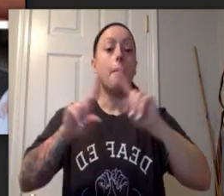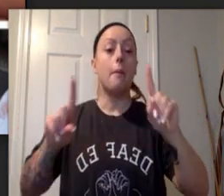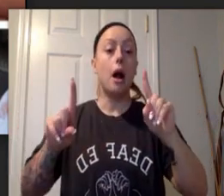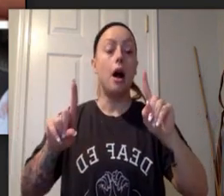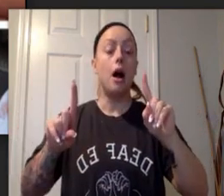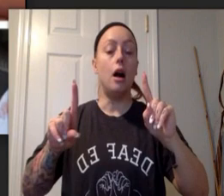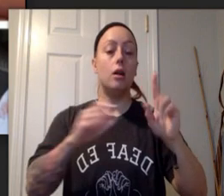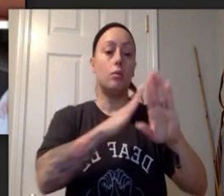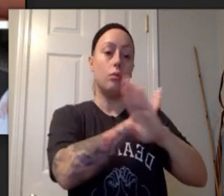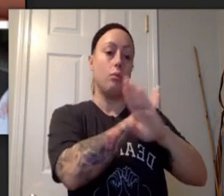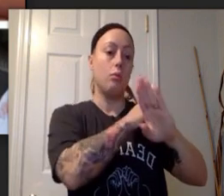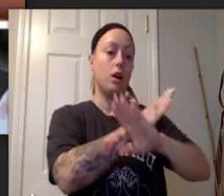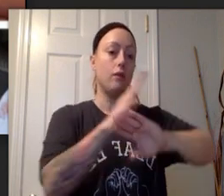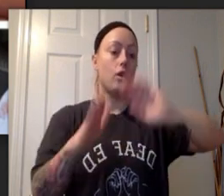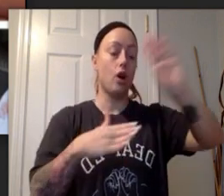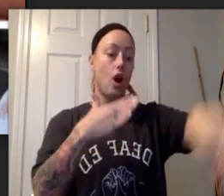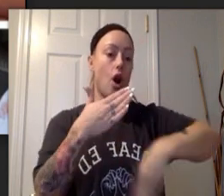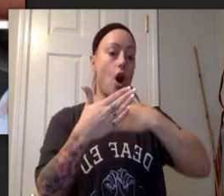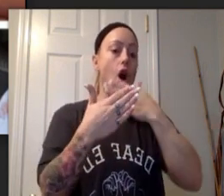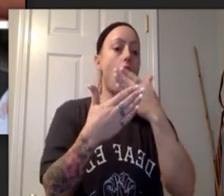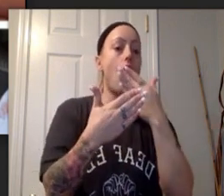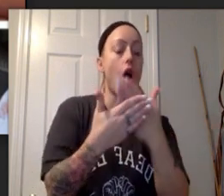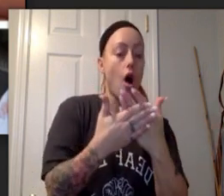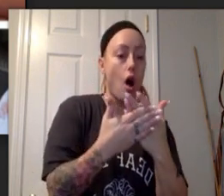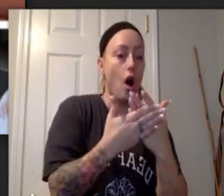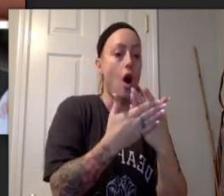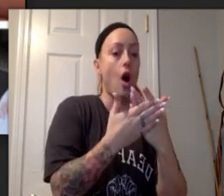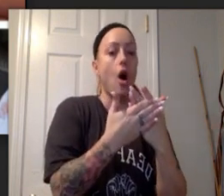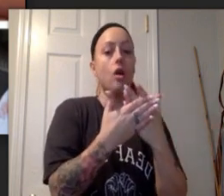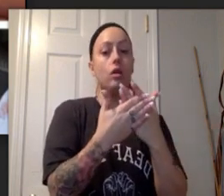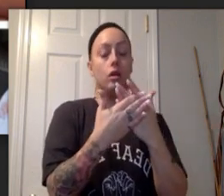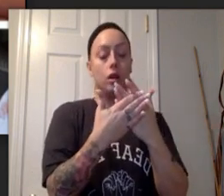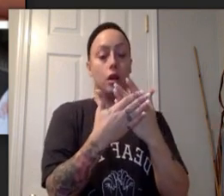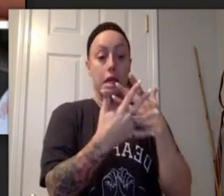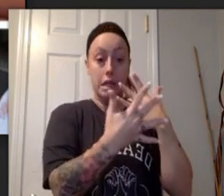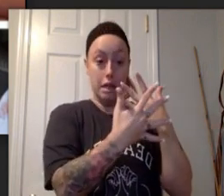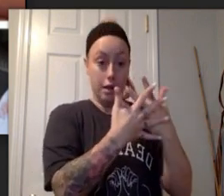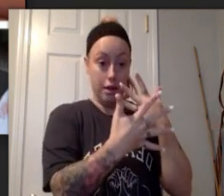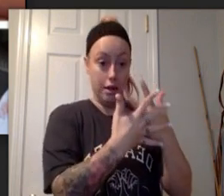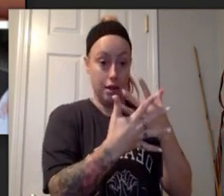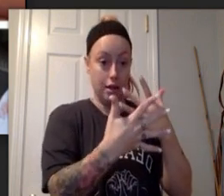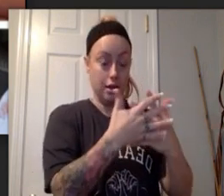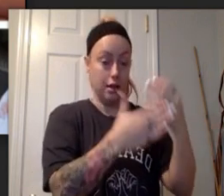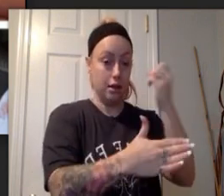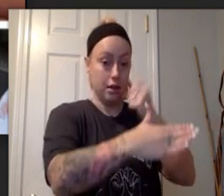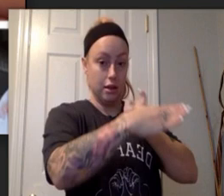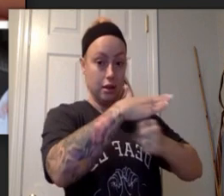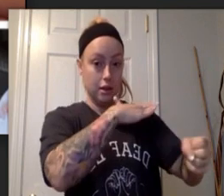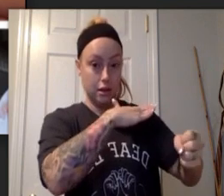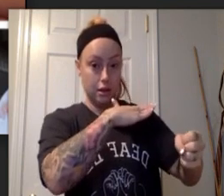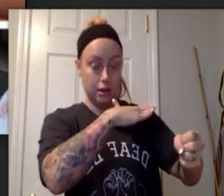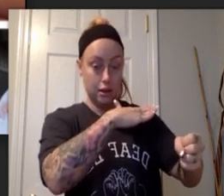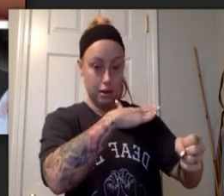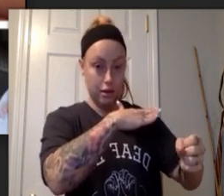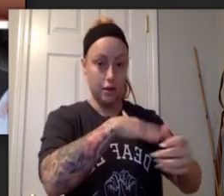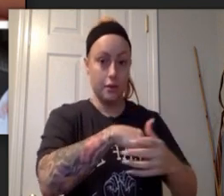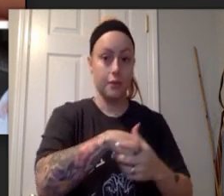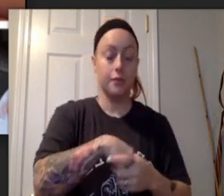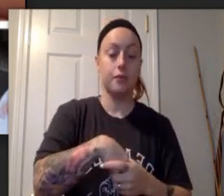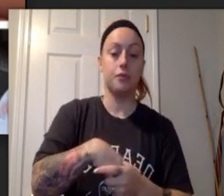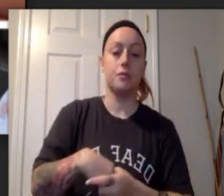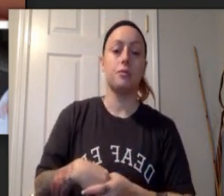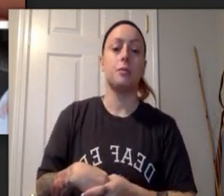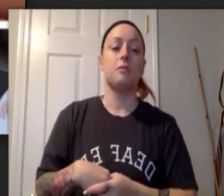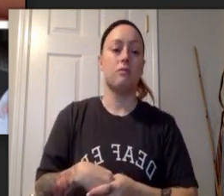all civil and criminal liability in the state of Colorado and many states across the US. Check your local public health